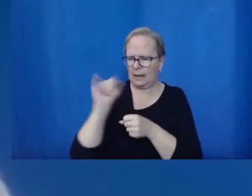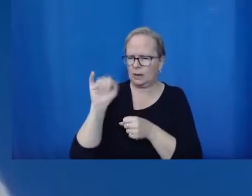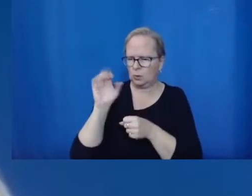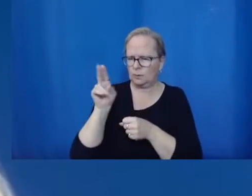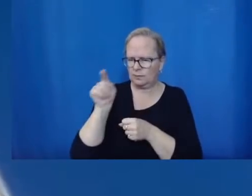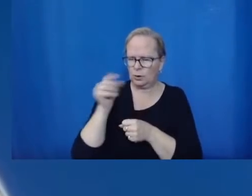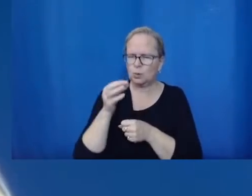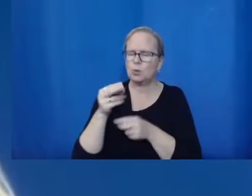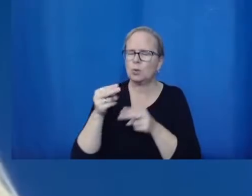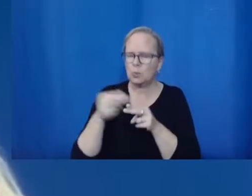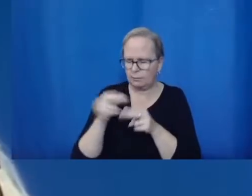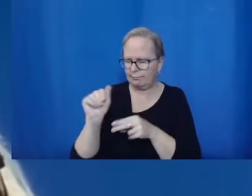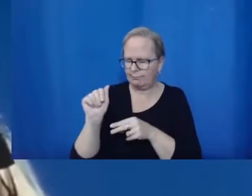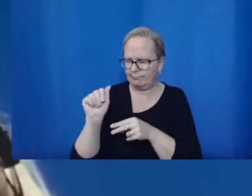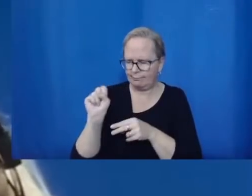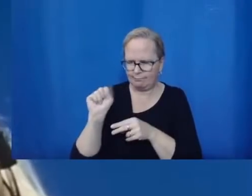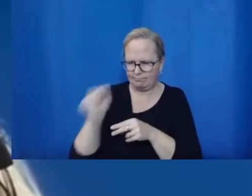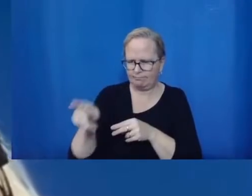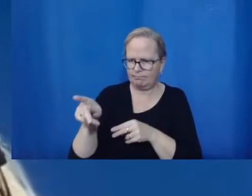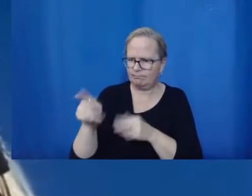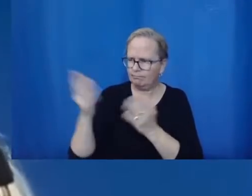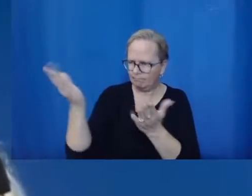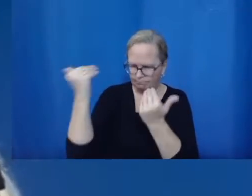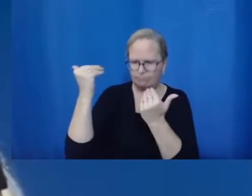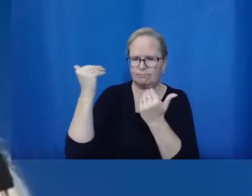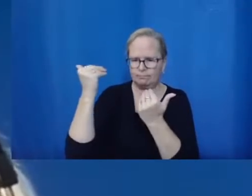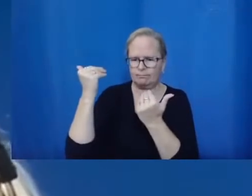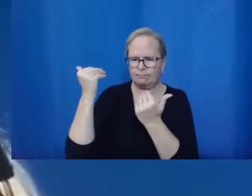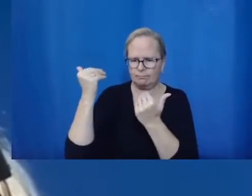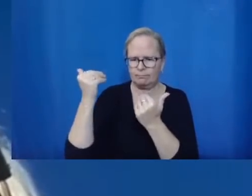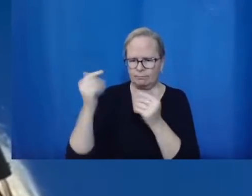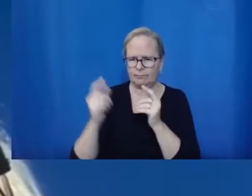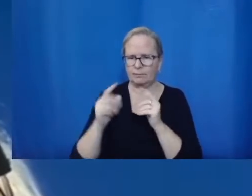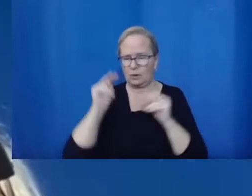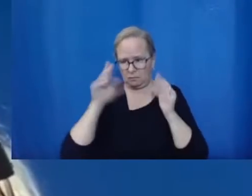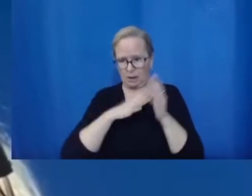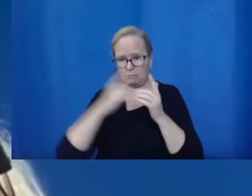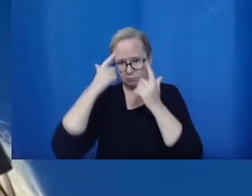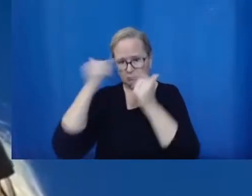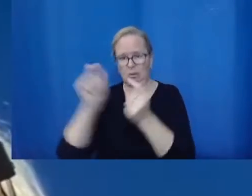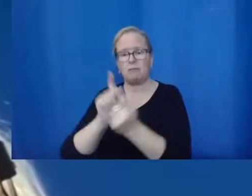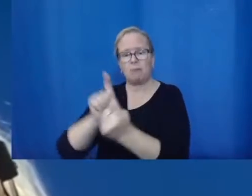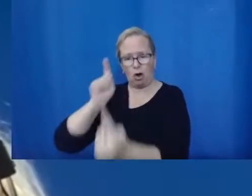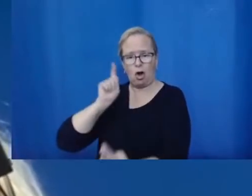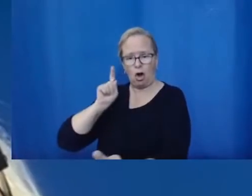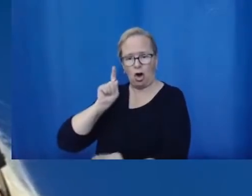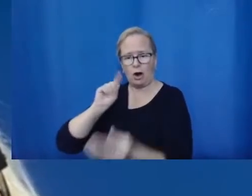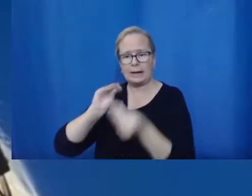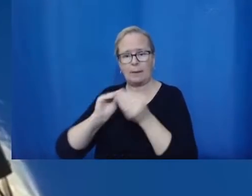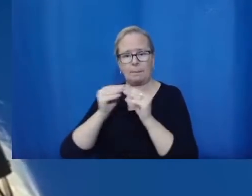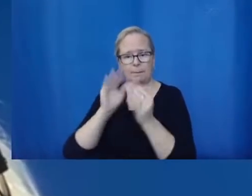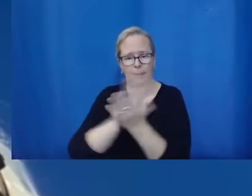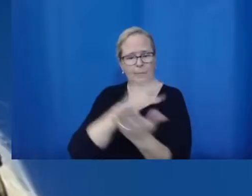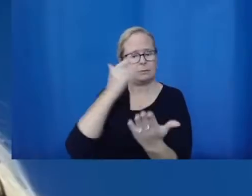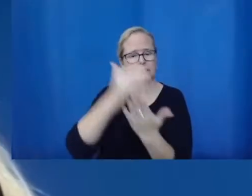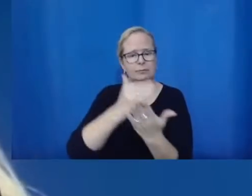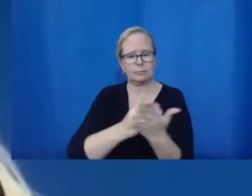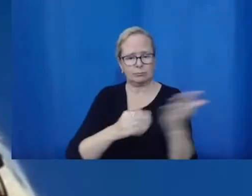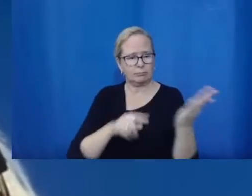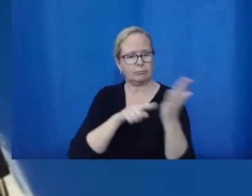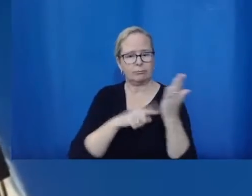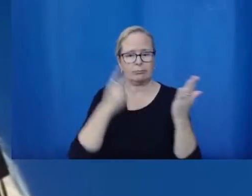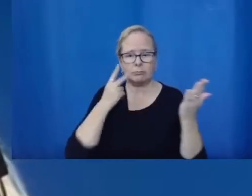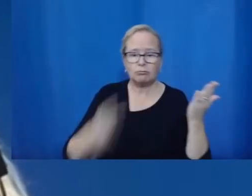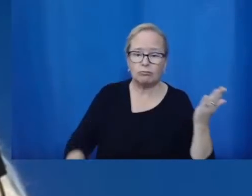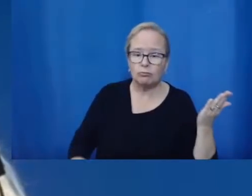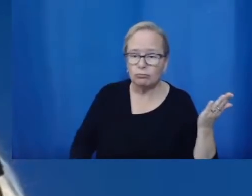possible to see it for yourselves. From a distance, it is easier to look at numbers on a page and persuade yourself that there is